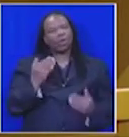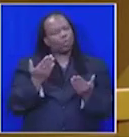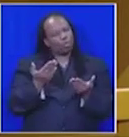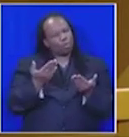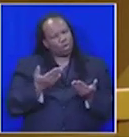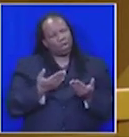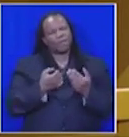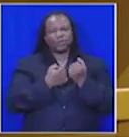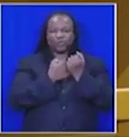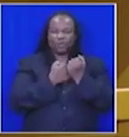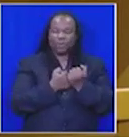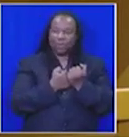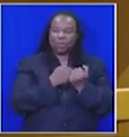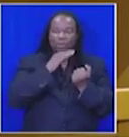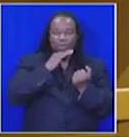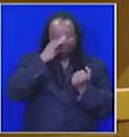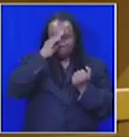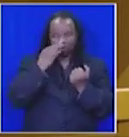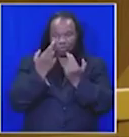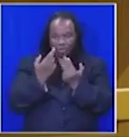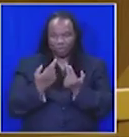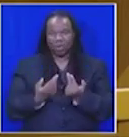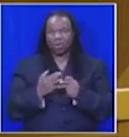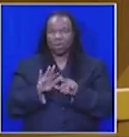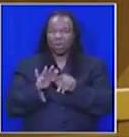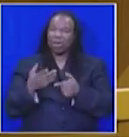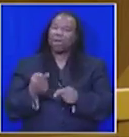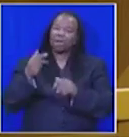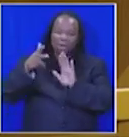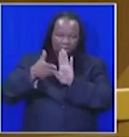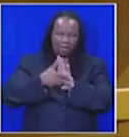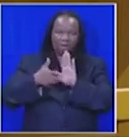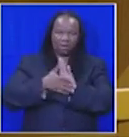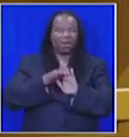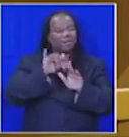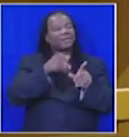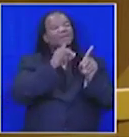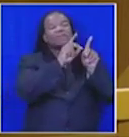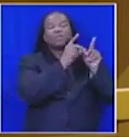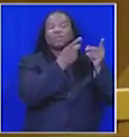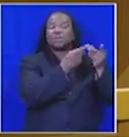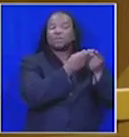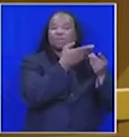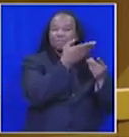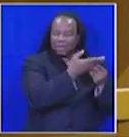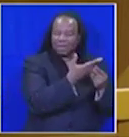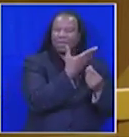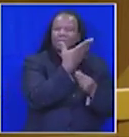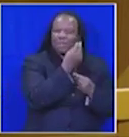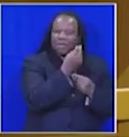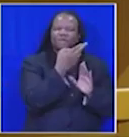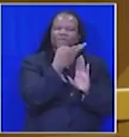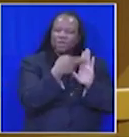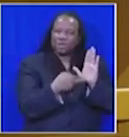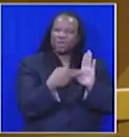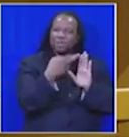by the Portfolio Committee, and in particular approve of the recommendation that the department should make available a report on the compliance